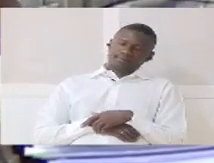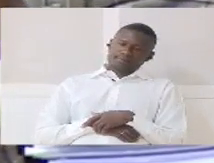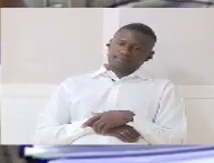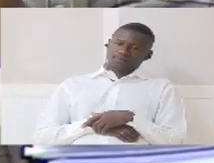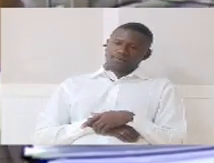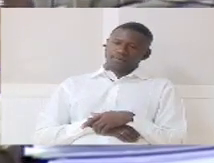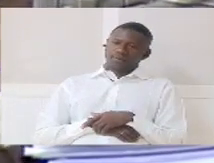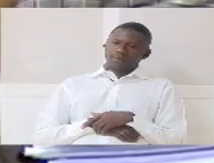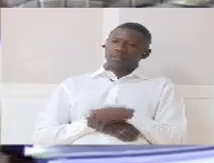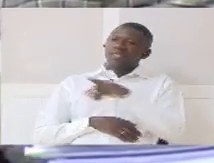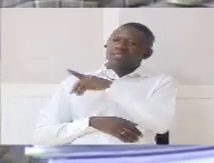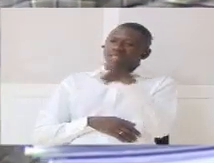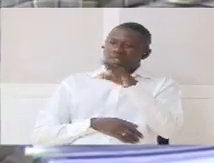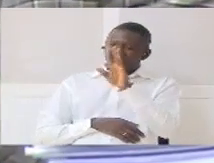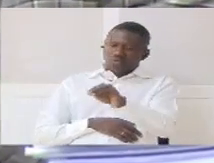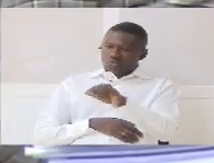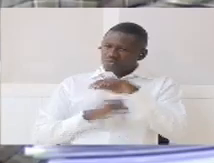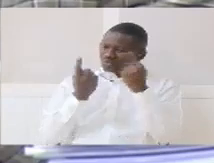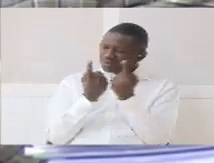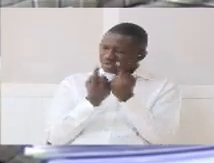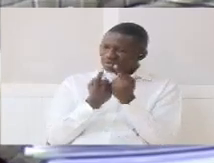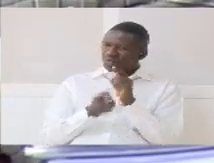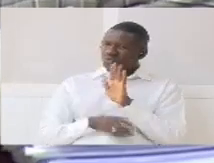Did they do anything to stop